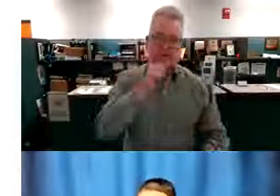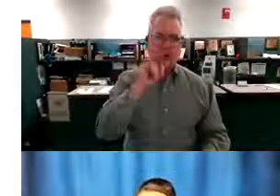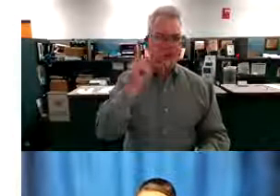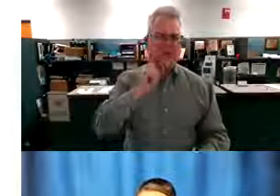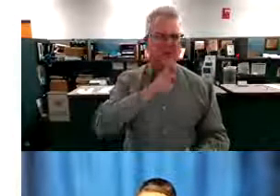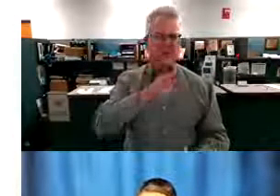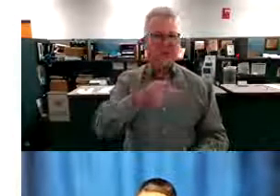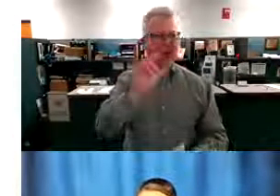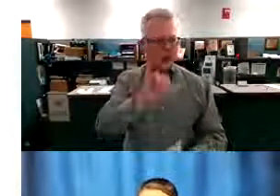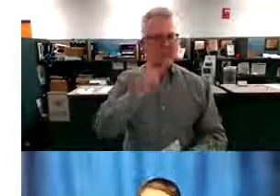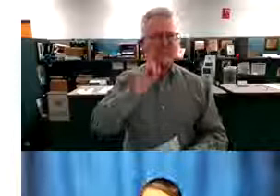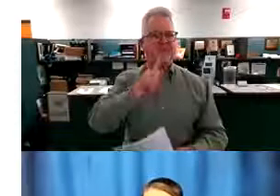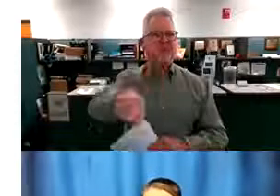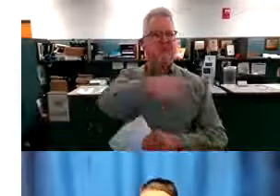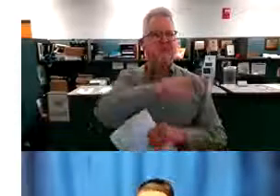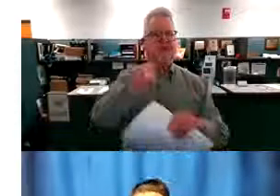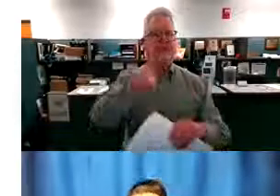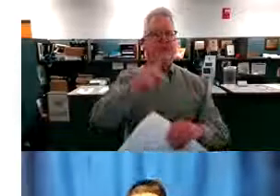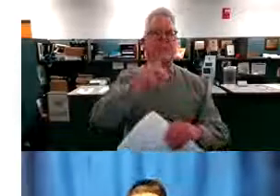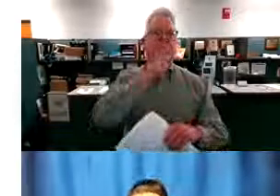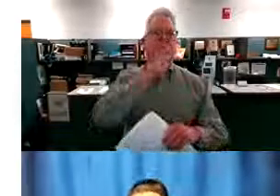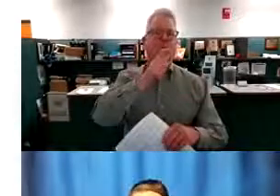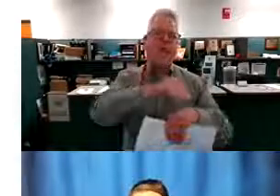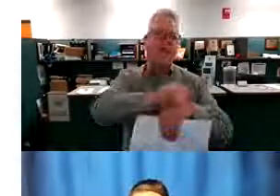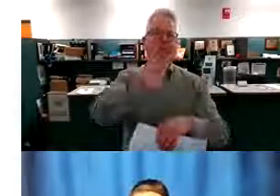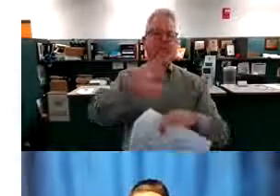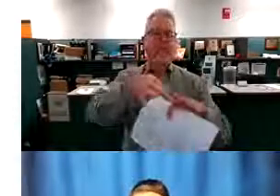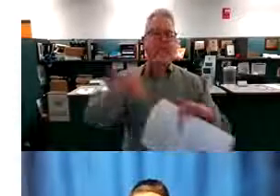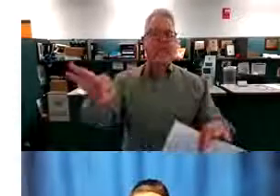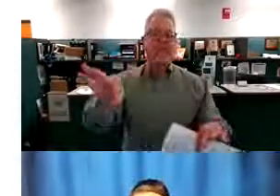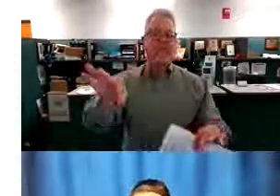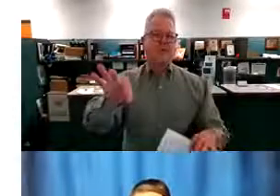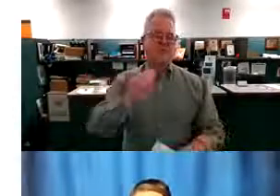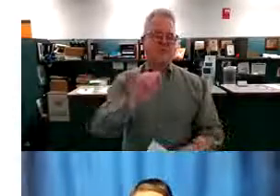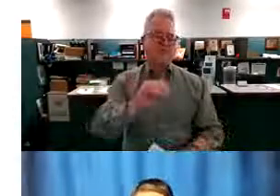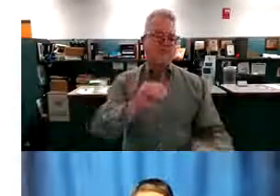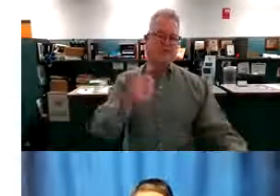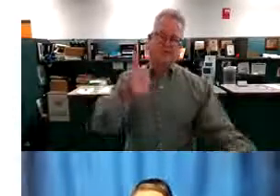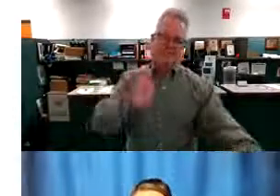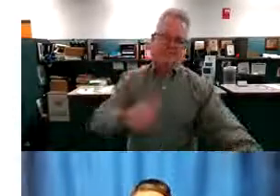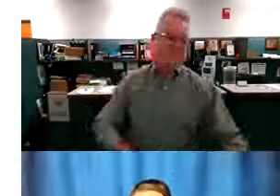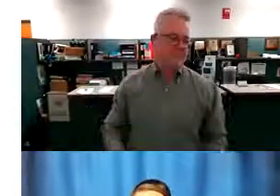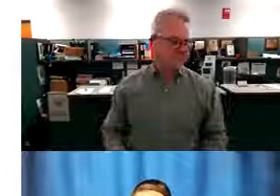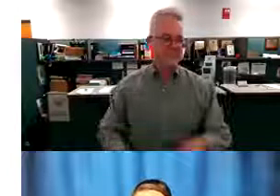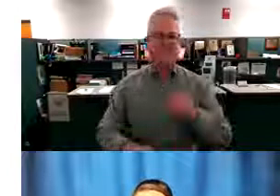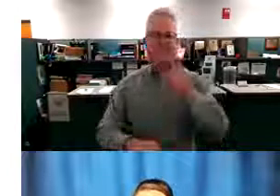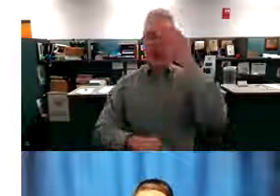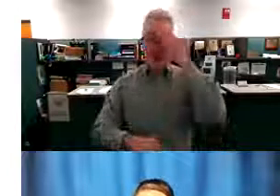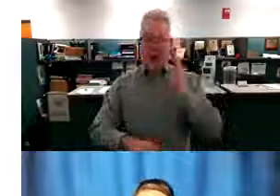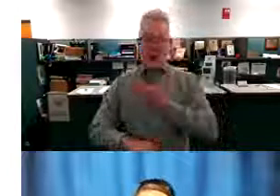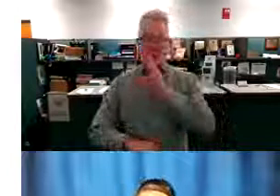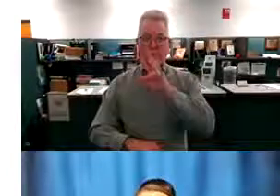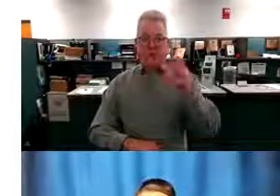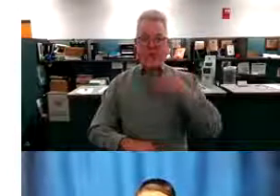lot of education here, that this is not just going to be beneficial for the deaf and hard of hearing community, but it's a universal design for those